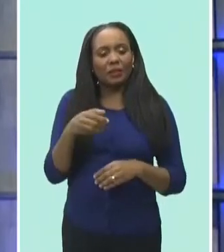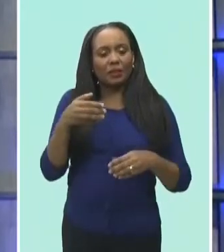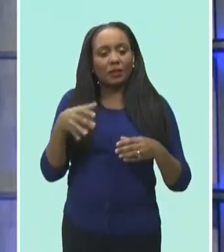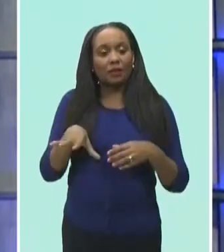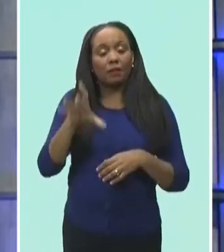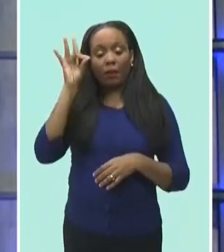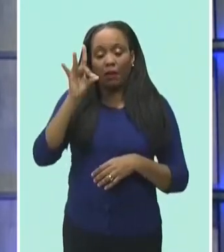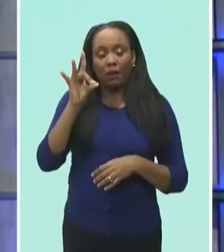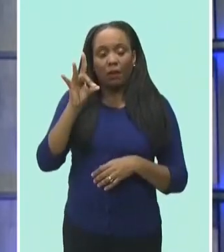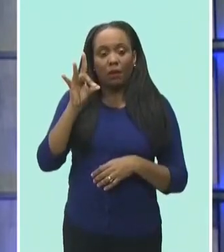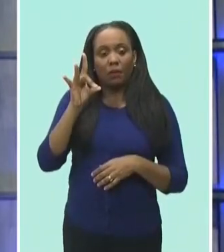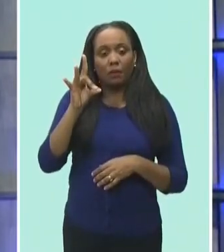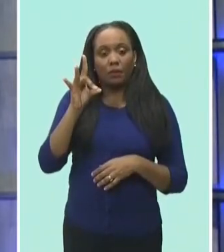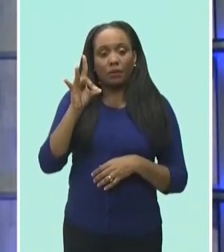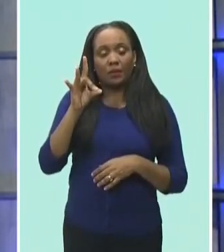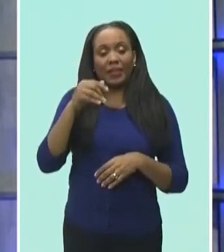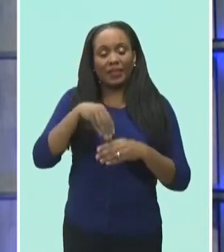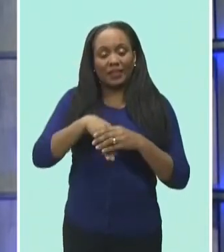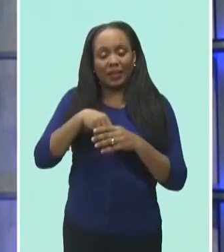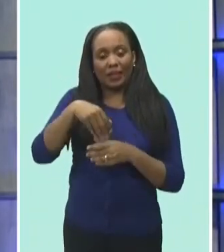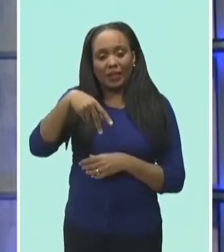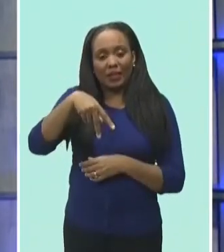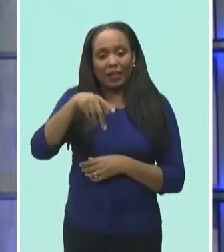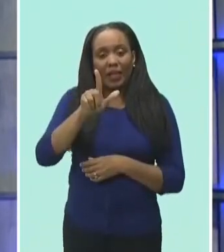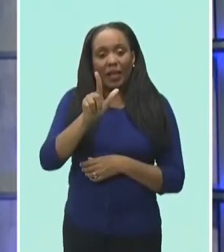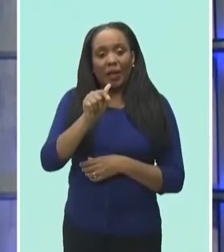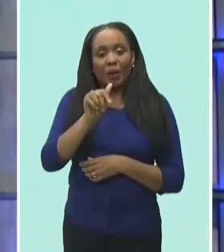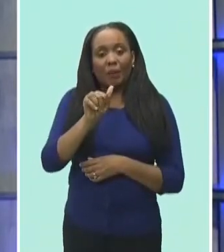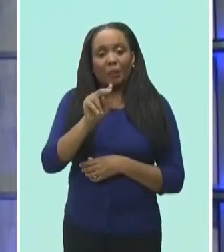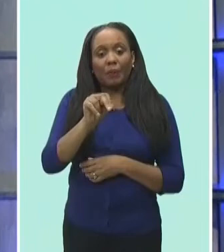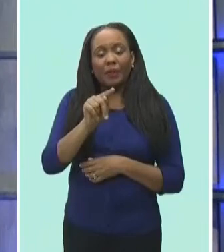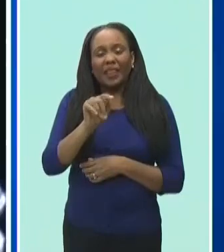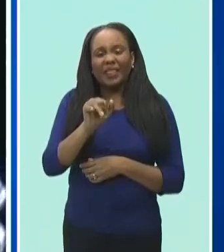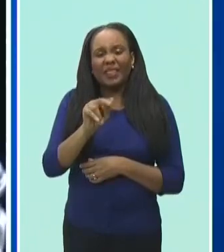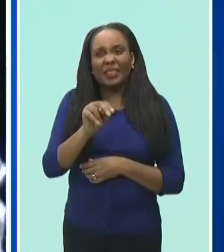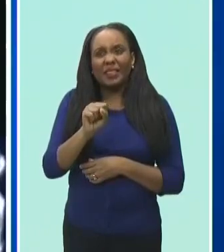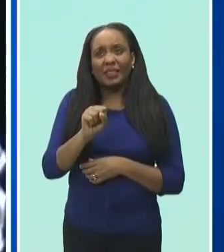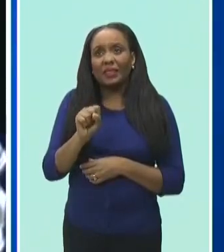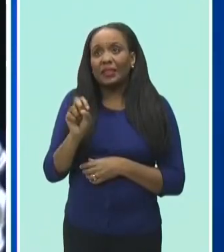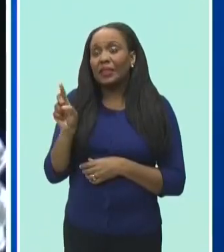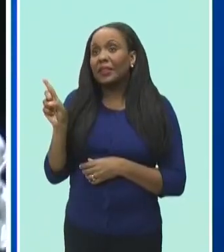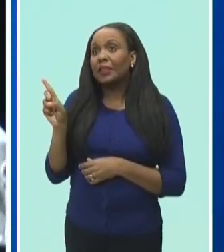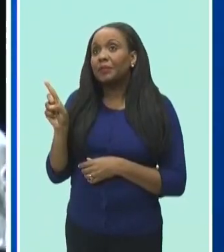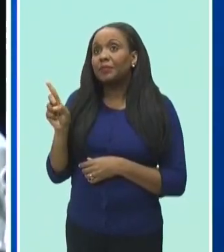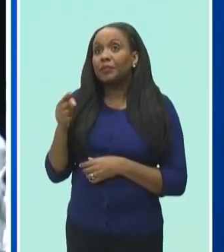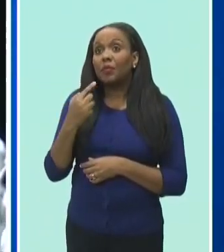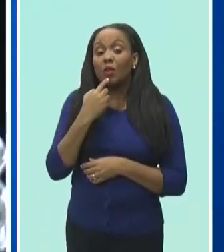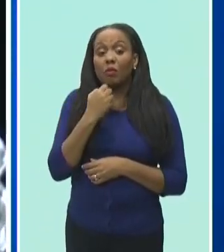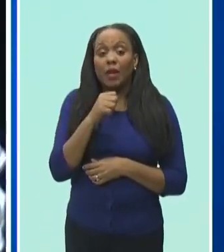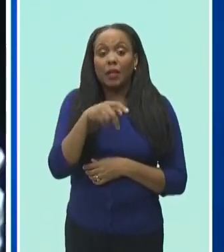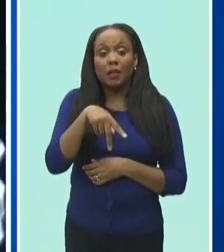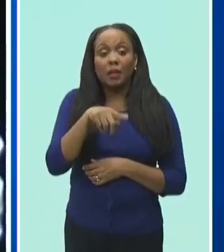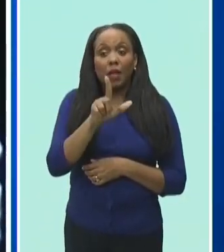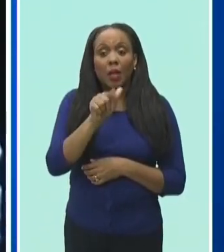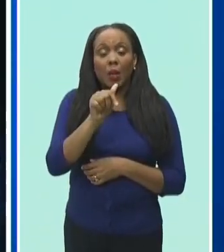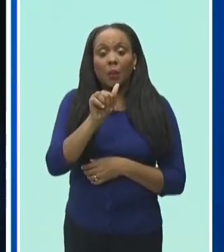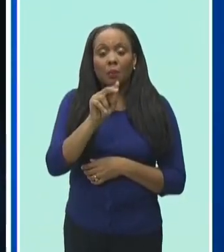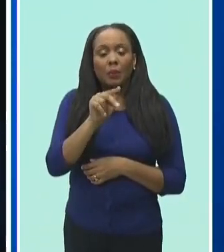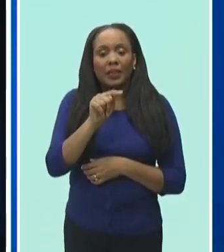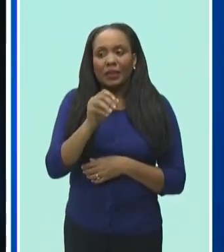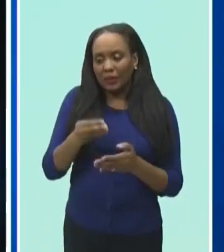prepared. It's believed that the plantains were stolen, as we hear from GBN. The ripe plantains were bought from a market vendor on